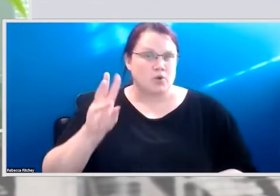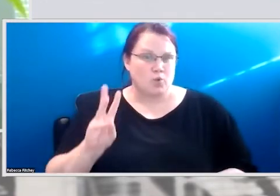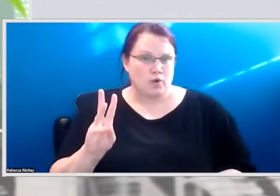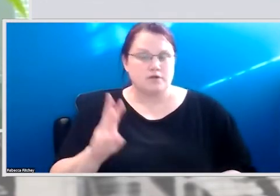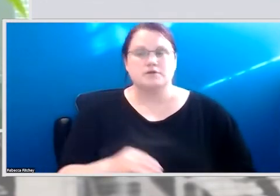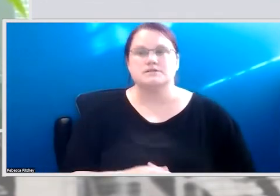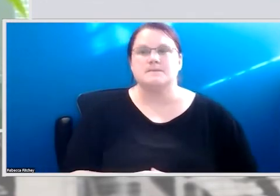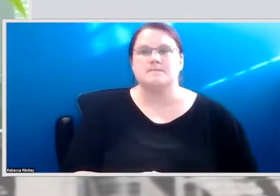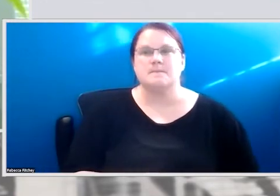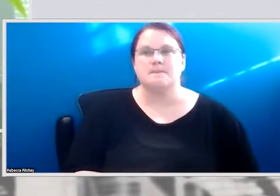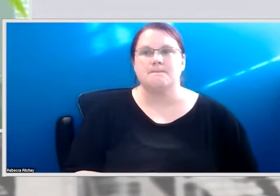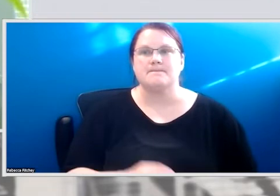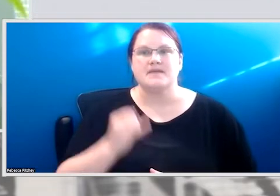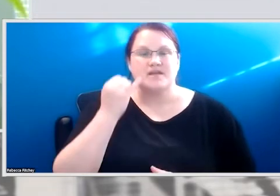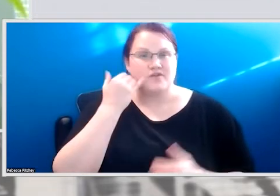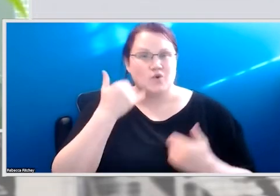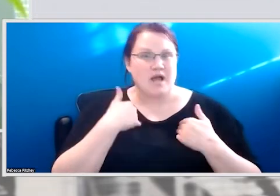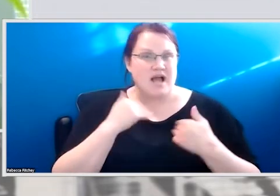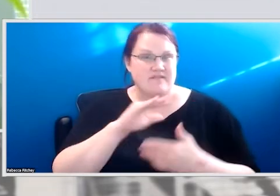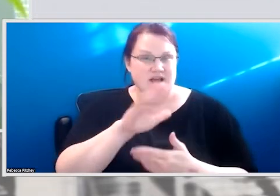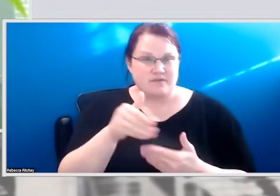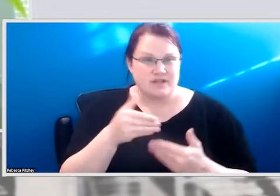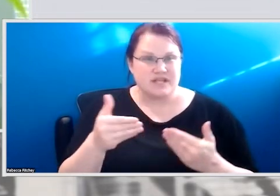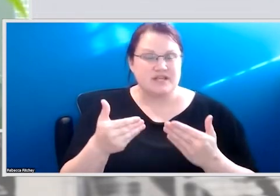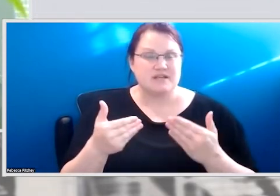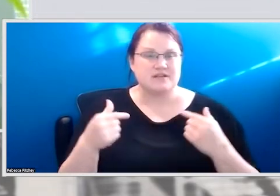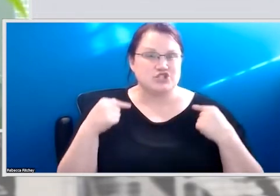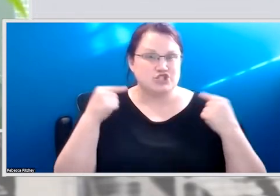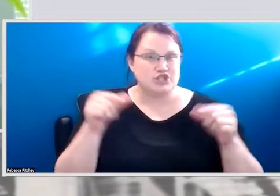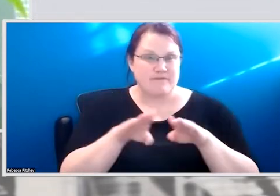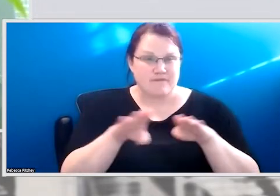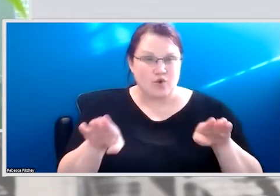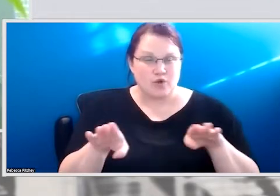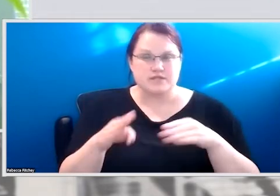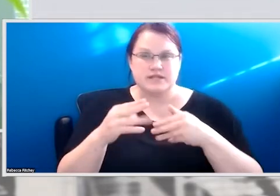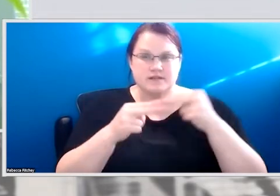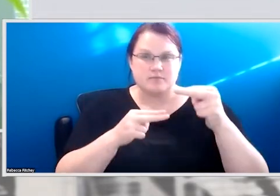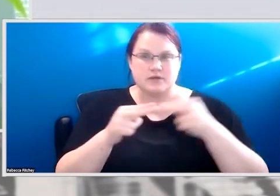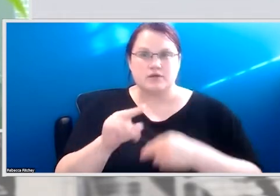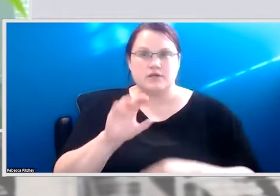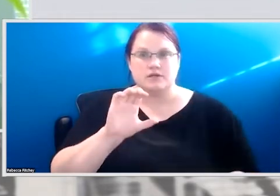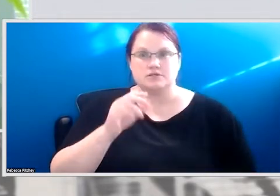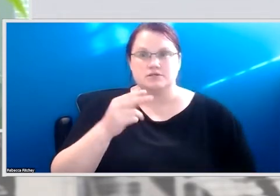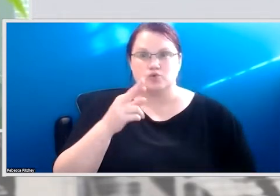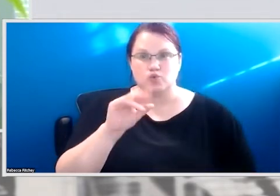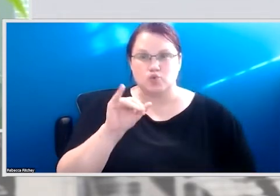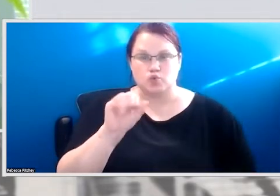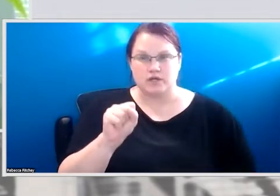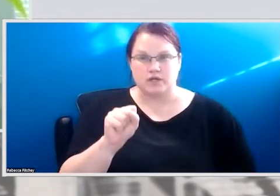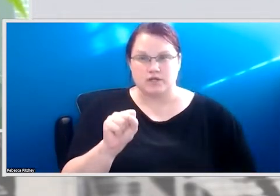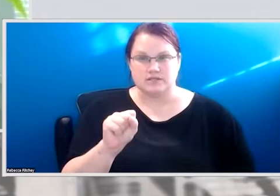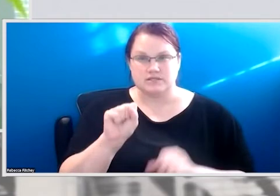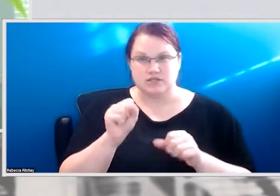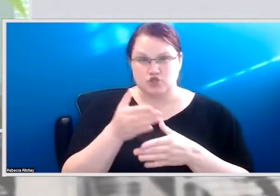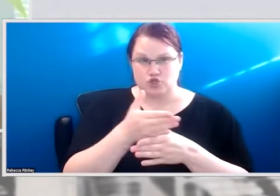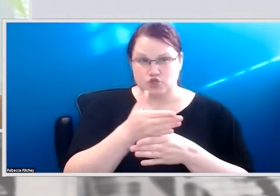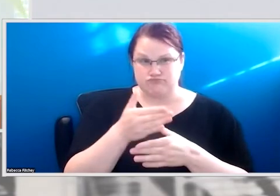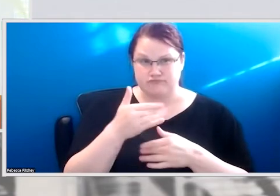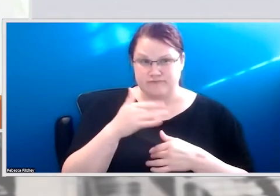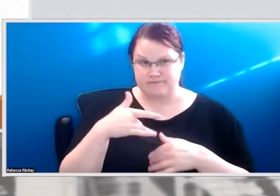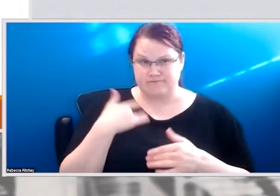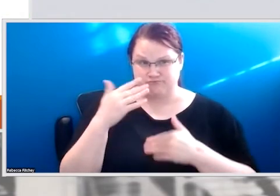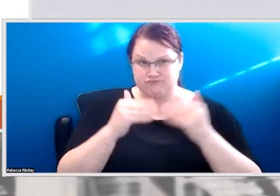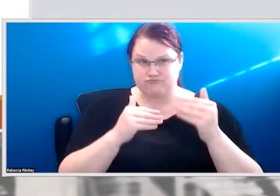that high-speed fiber and new gym floors in those buildings. Chris, are you comfortable sharing your screen?